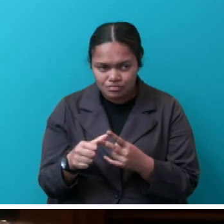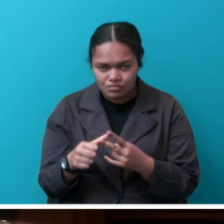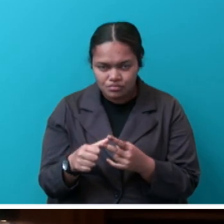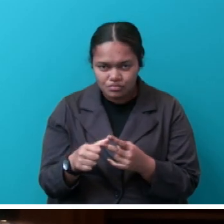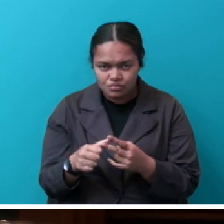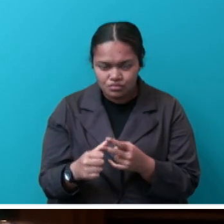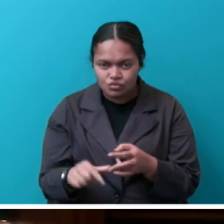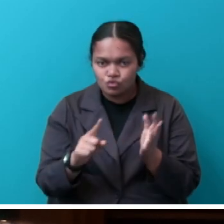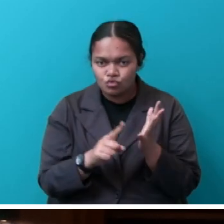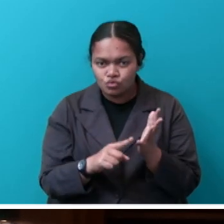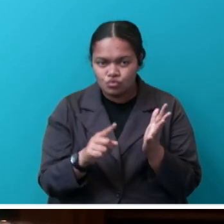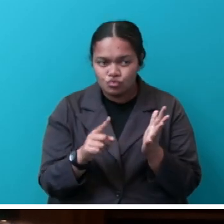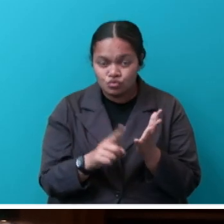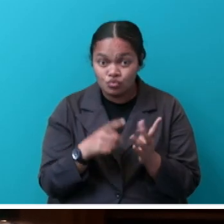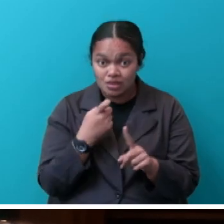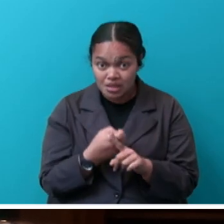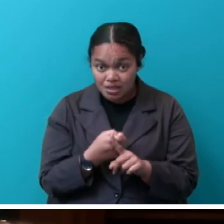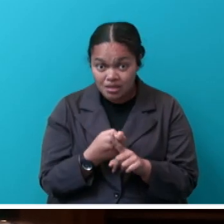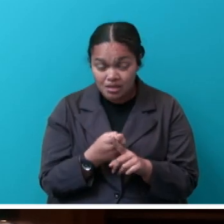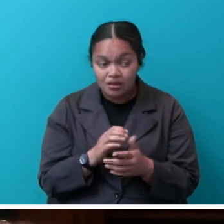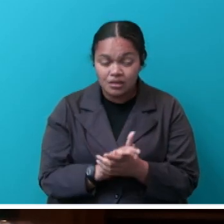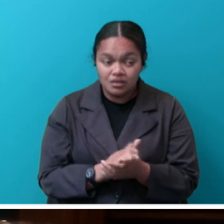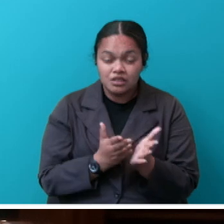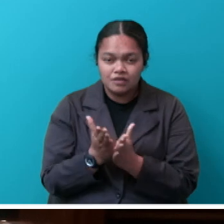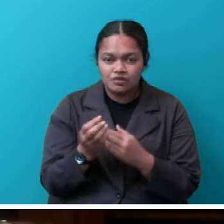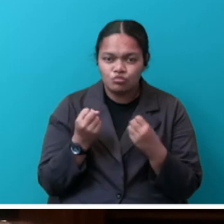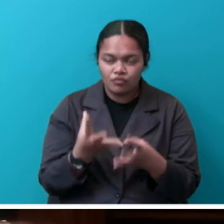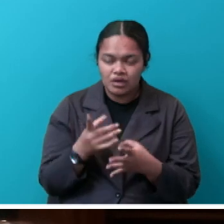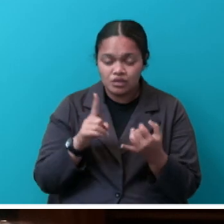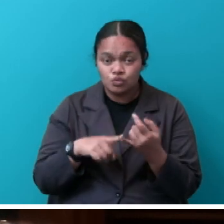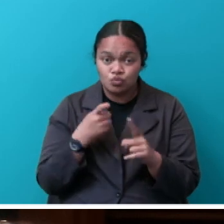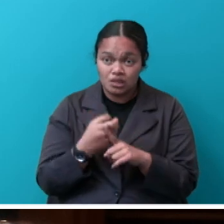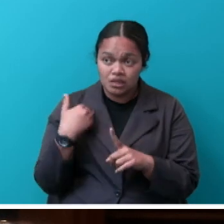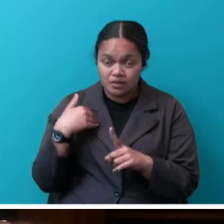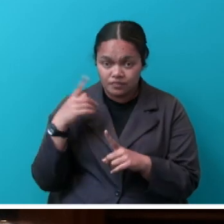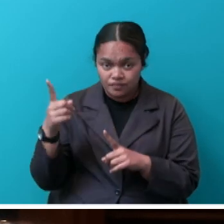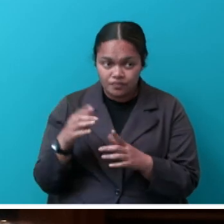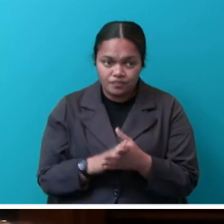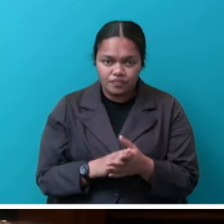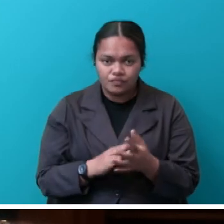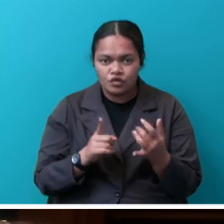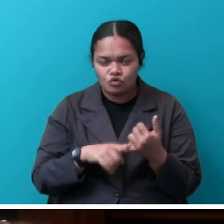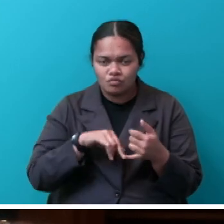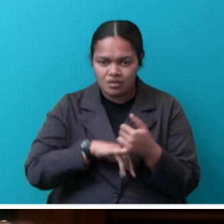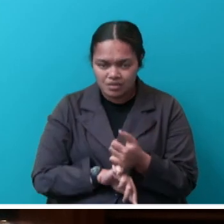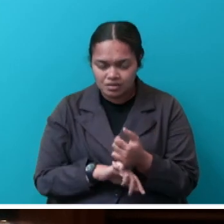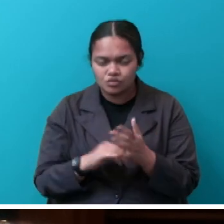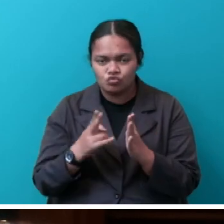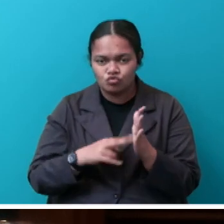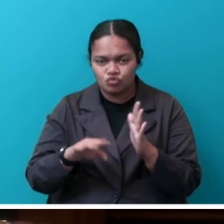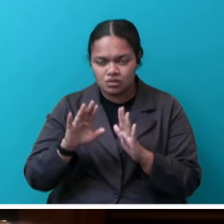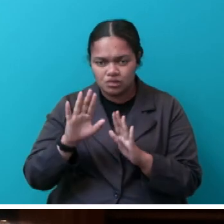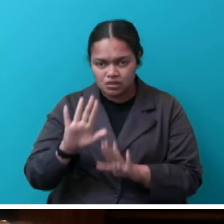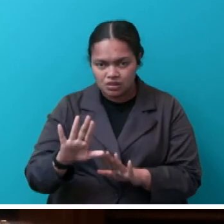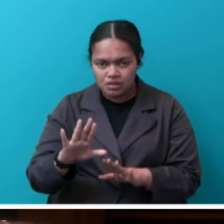Kingdom, to providers or service providers in the United Kingdom, the United States, and New Zealand, and Canada